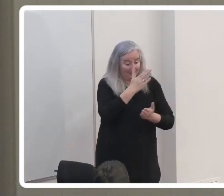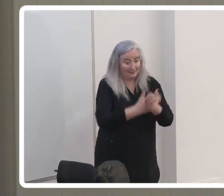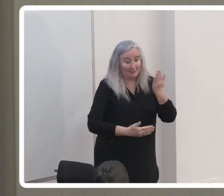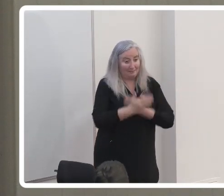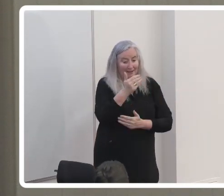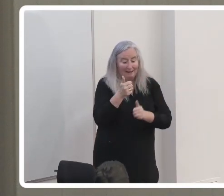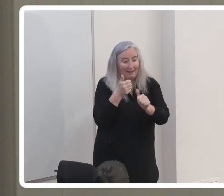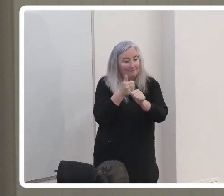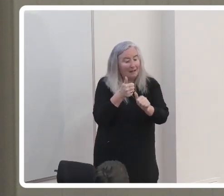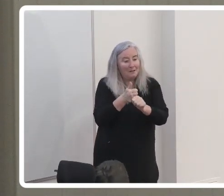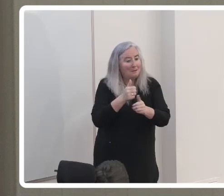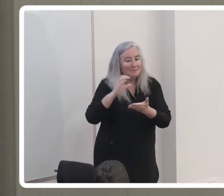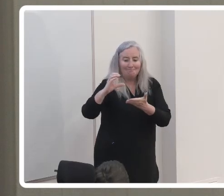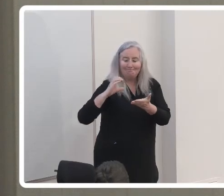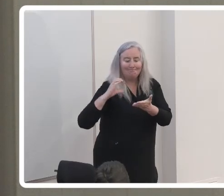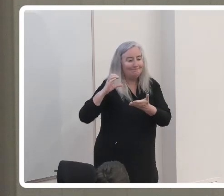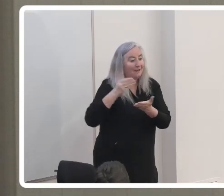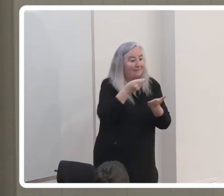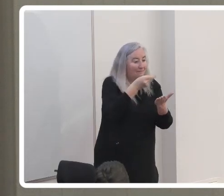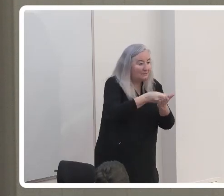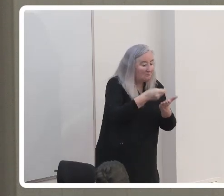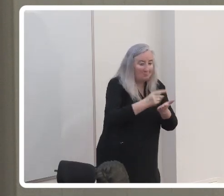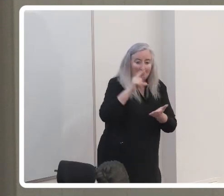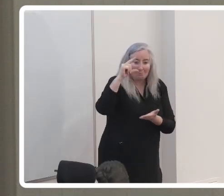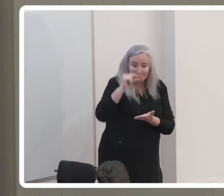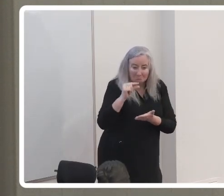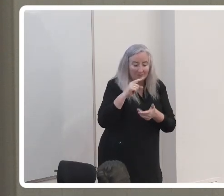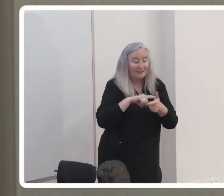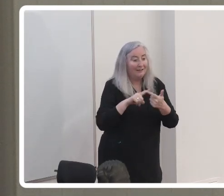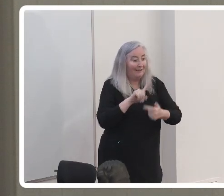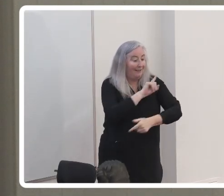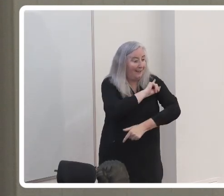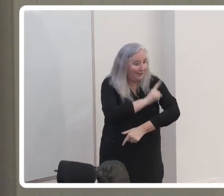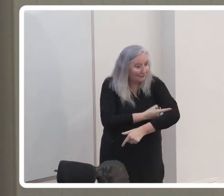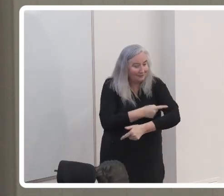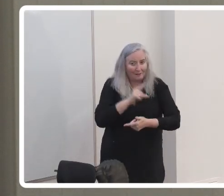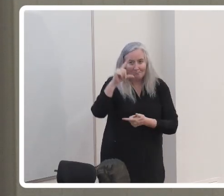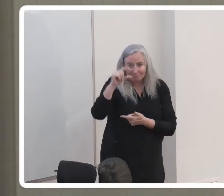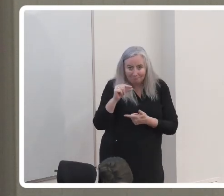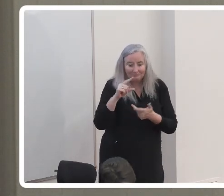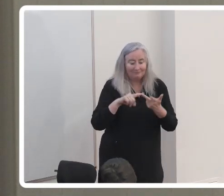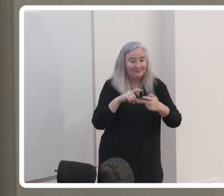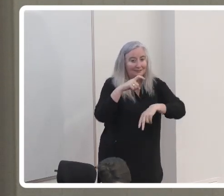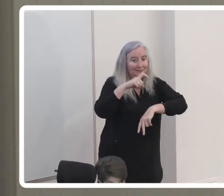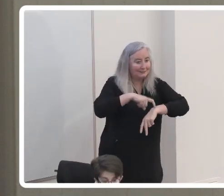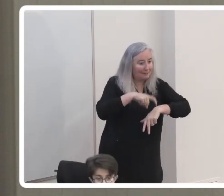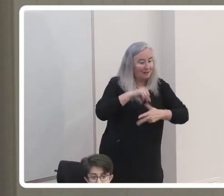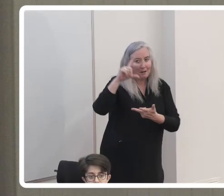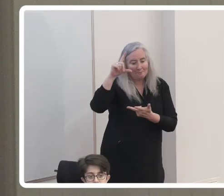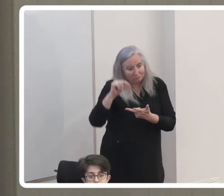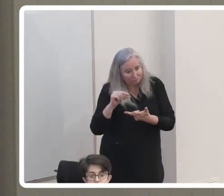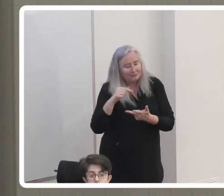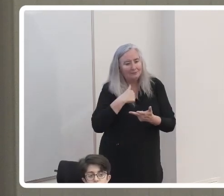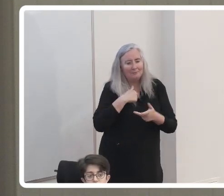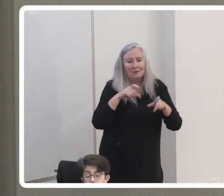very limited resources, not only financial, but also in terms of energy and time, etc. Therefore, we need to strategize how